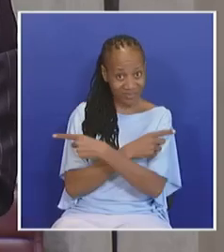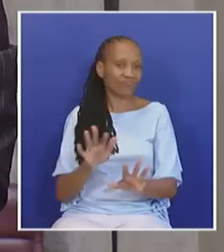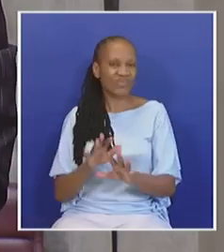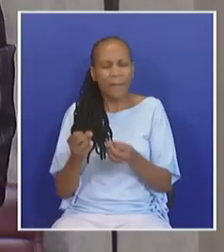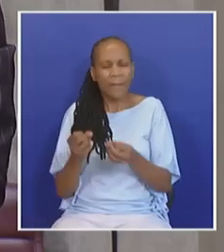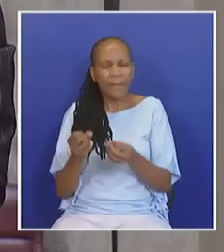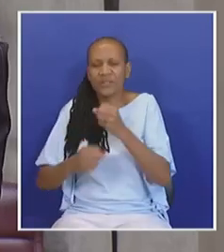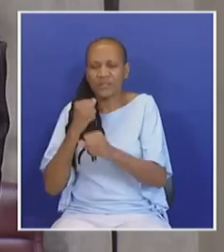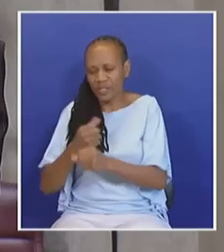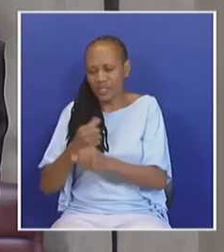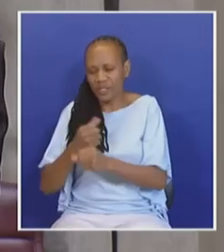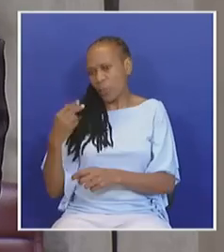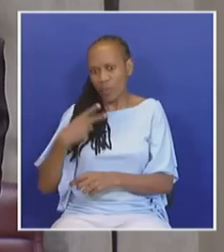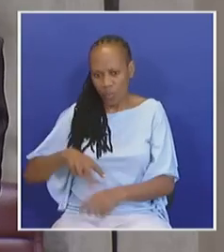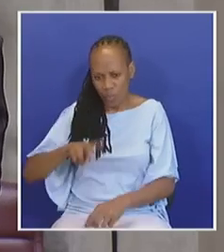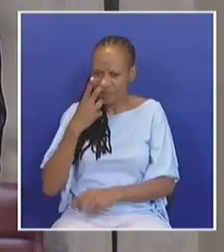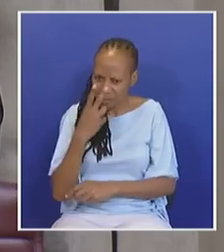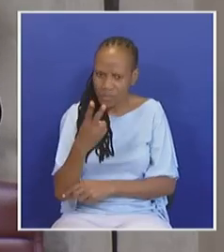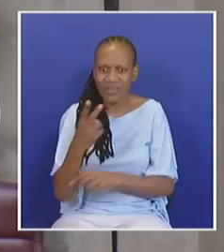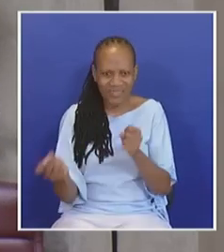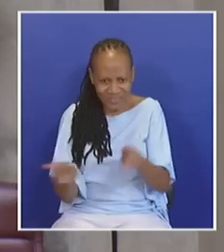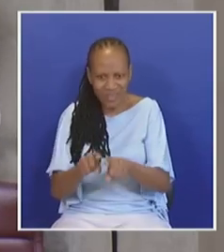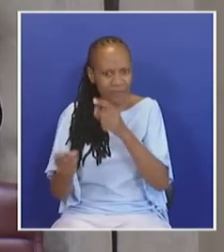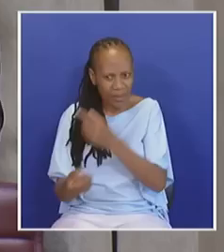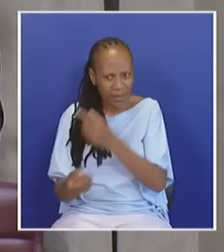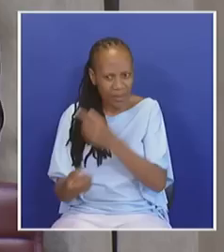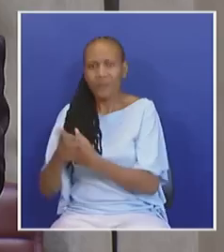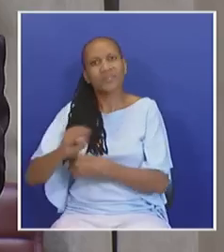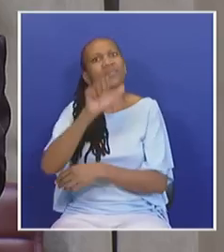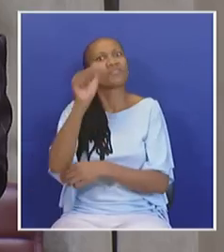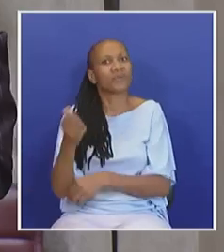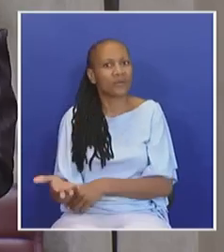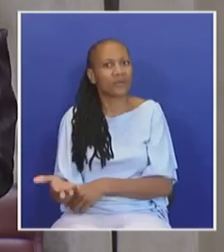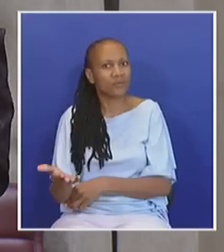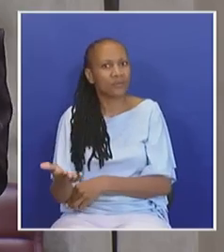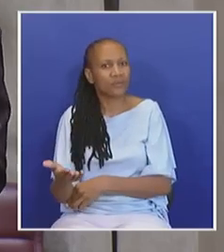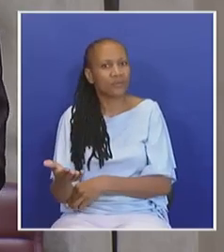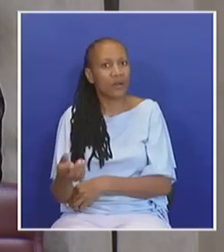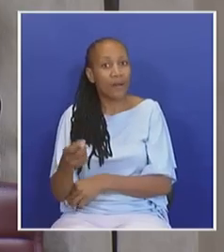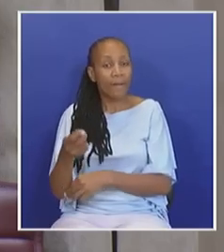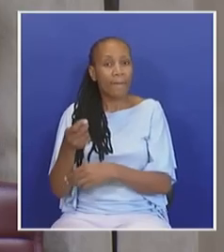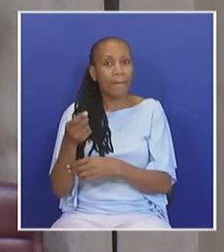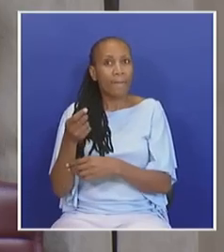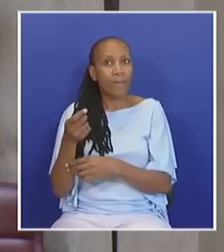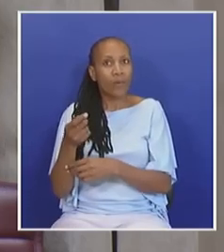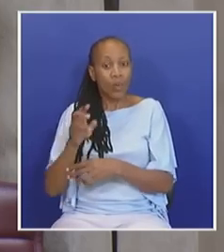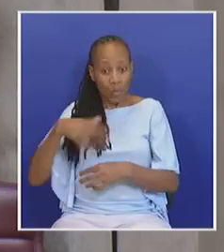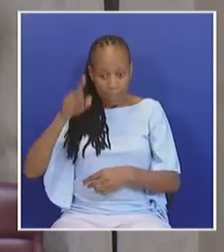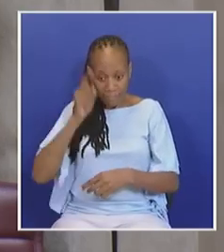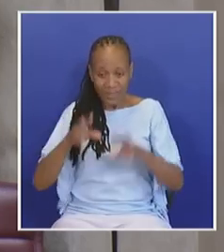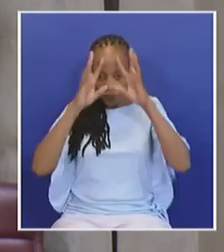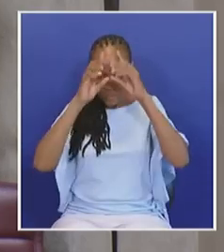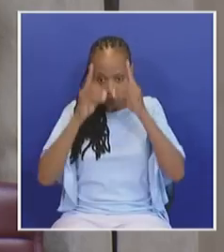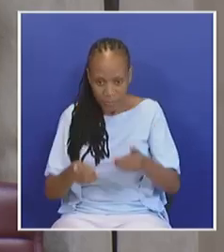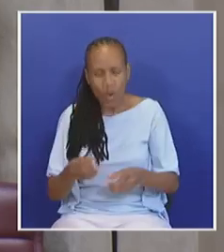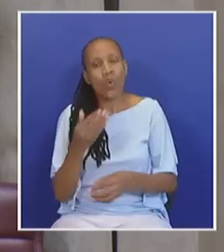white supremacists strewn across the country who have still arrogated to themselves the power of God to decide who should live and